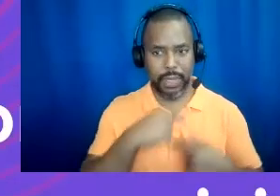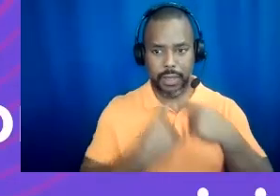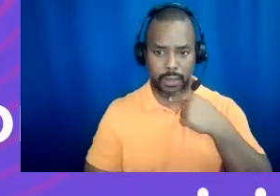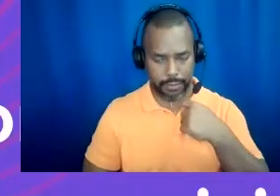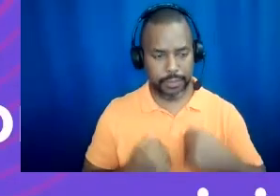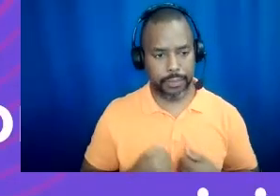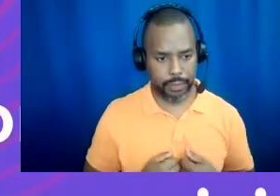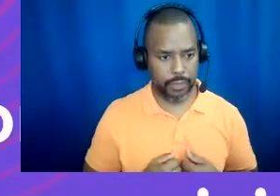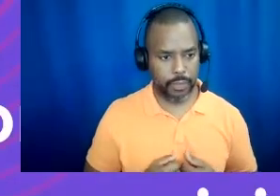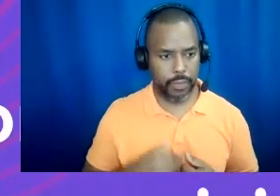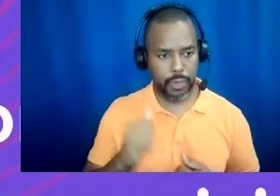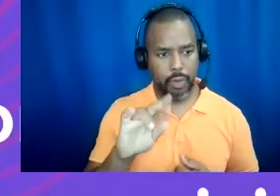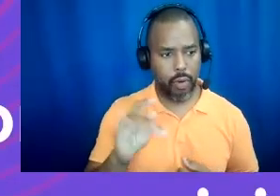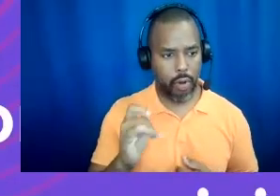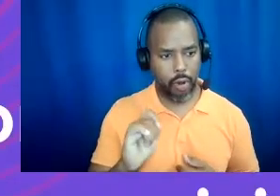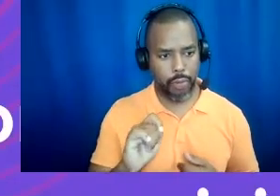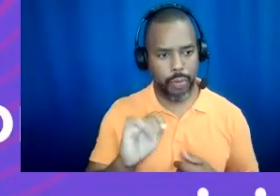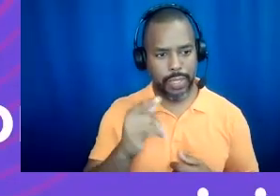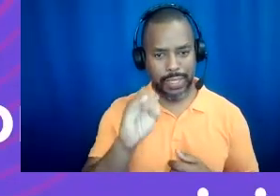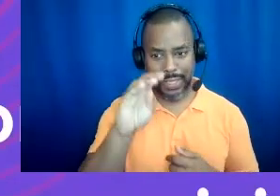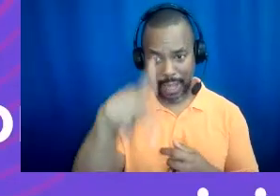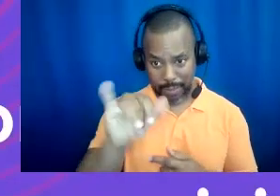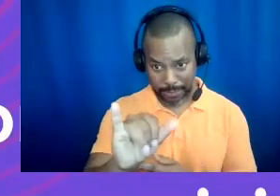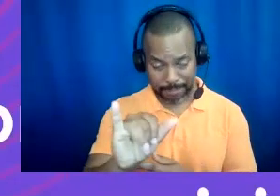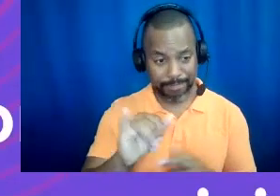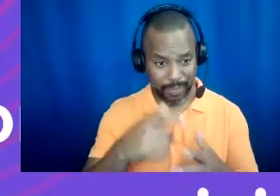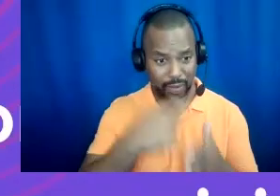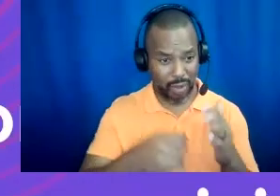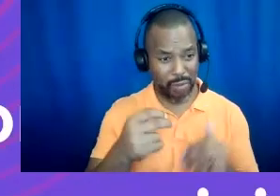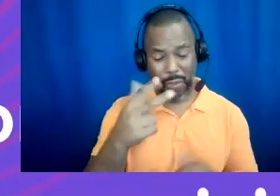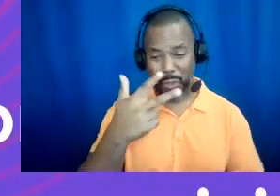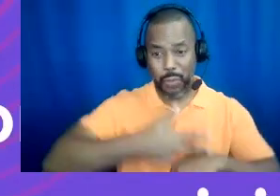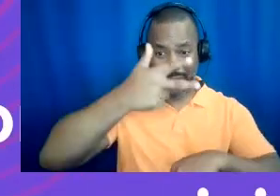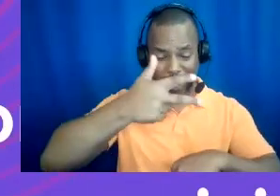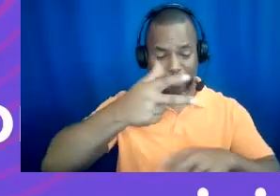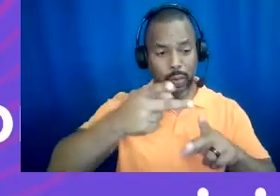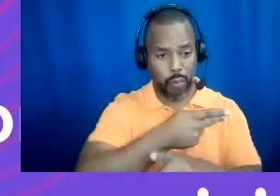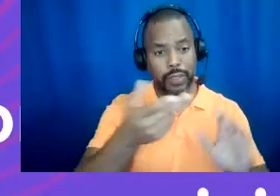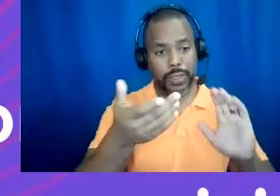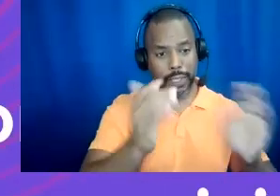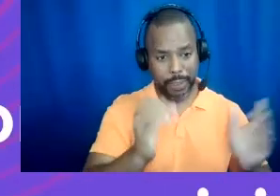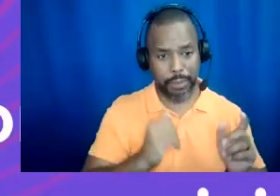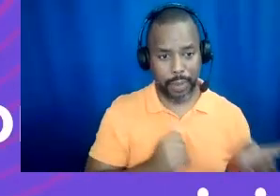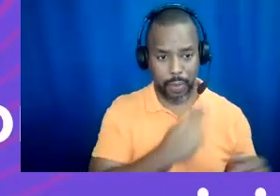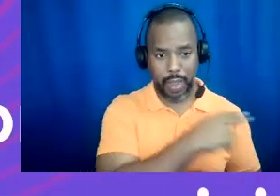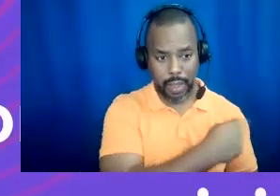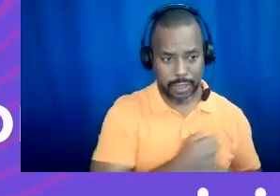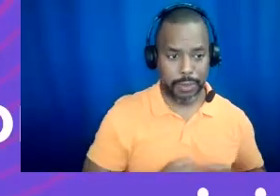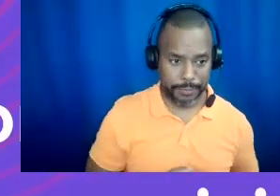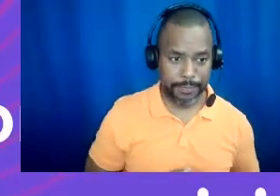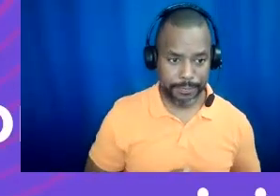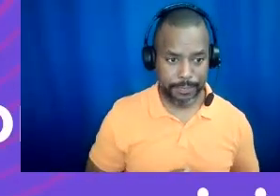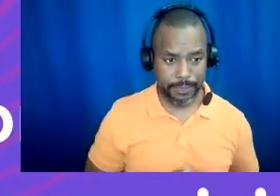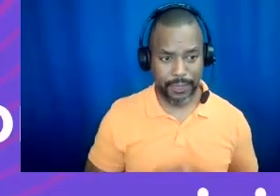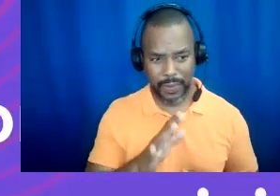and arthroscopy can cost up to 3 times more than the hospital than an ambulatory surgery center. These